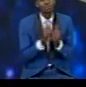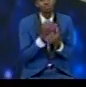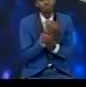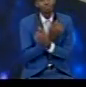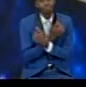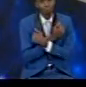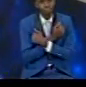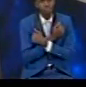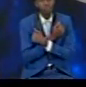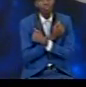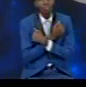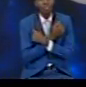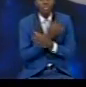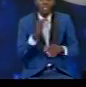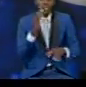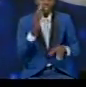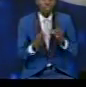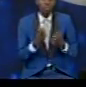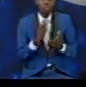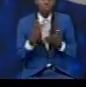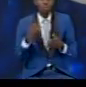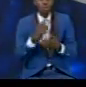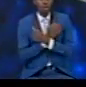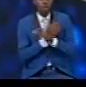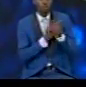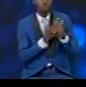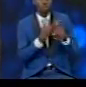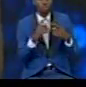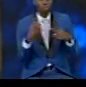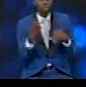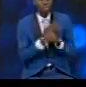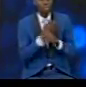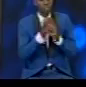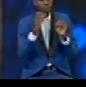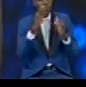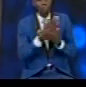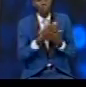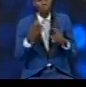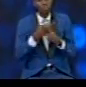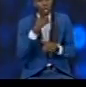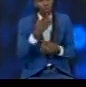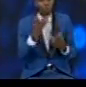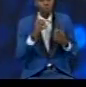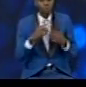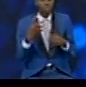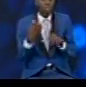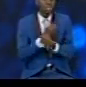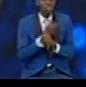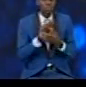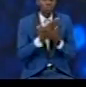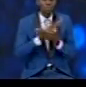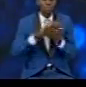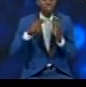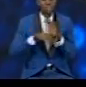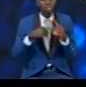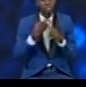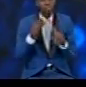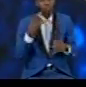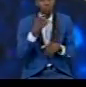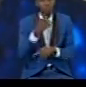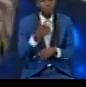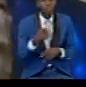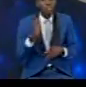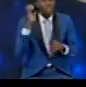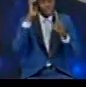Lovingly. If somebody loves you and is going to take salvation from you, is going to take holiness from you, he loves you,